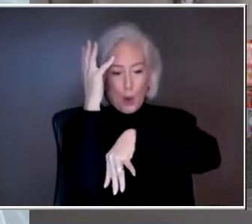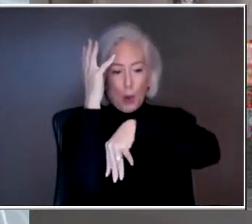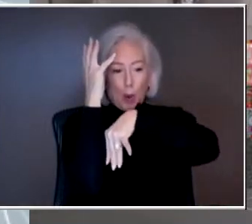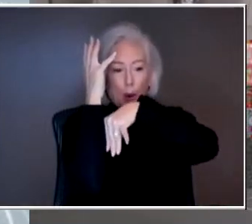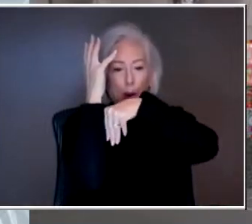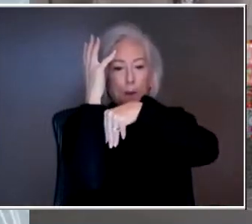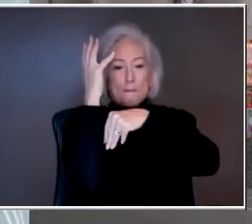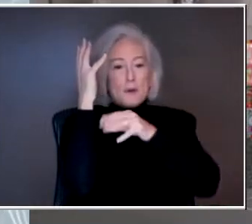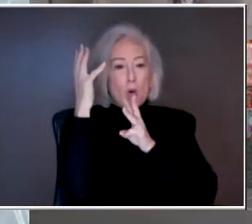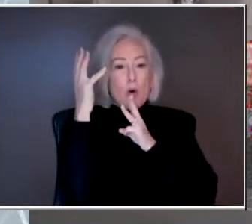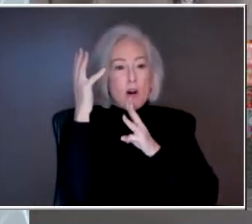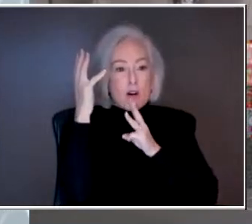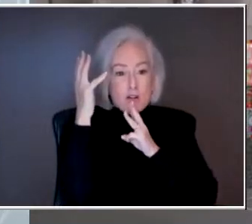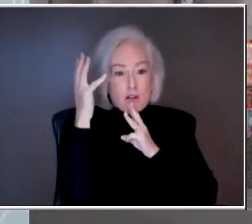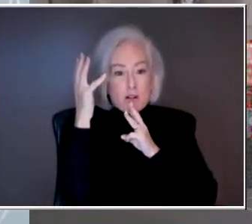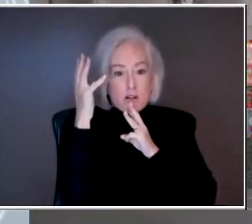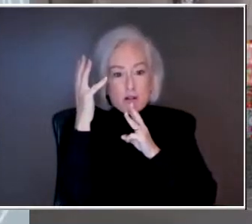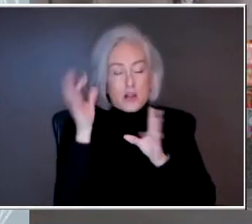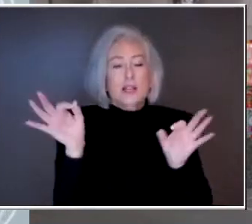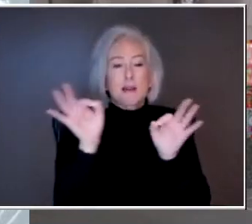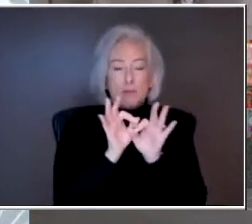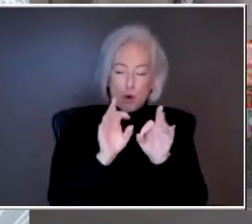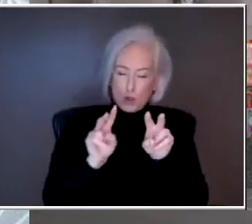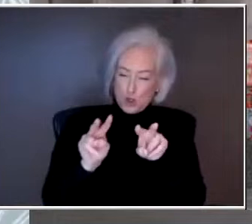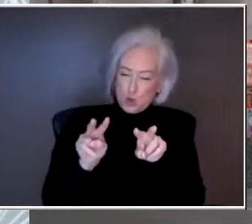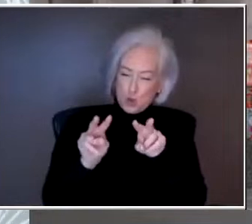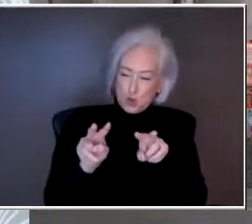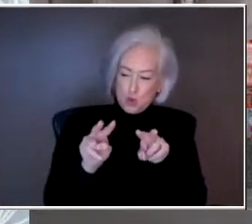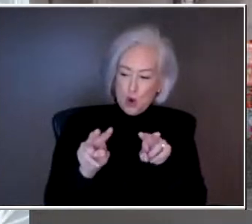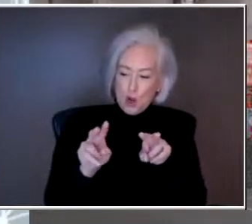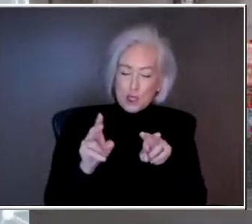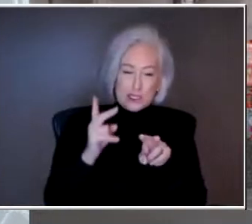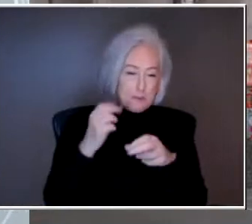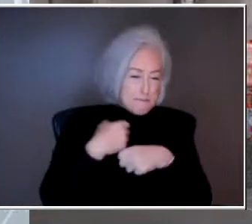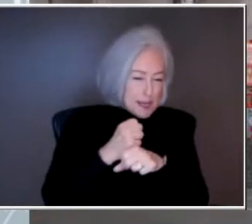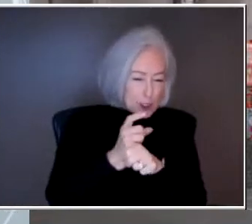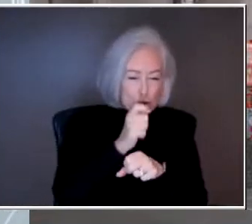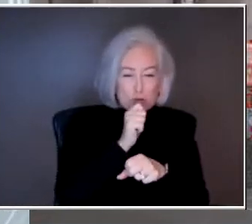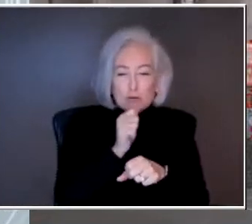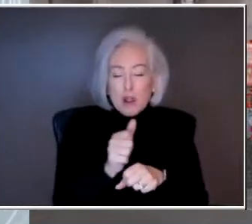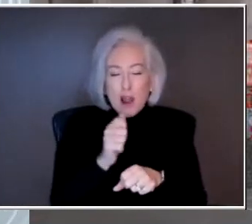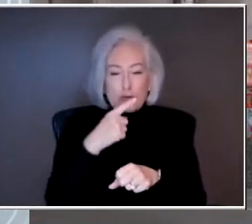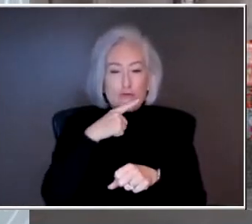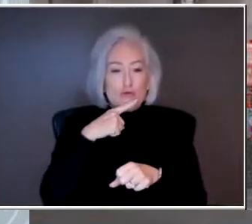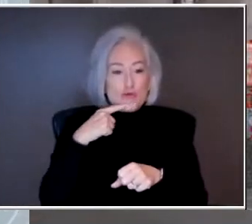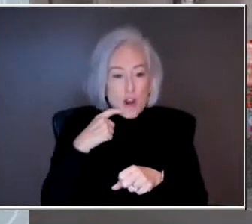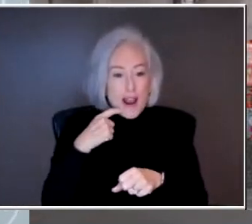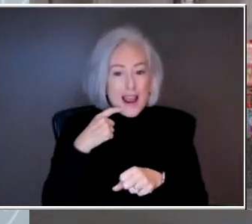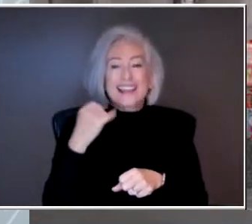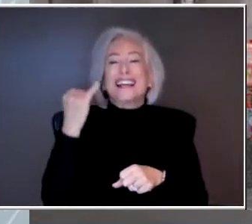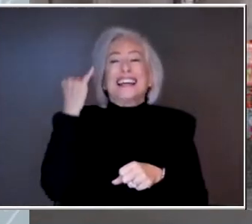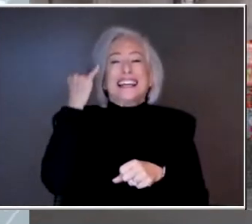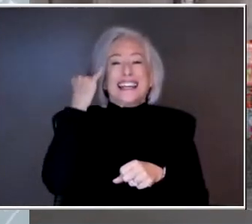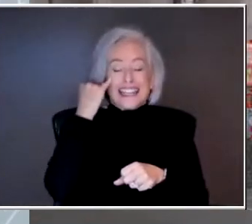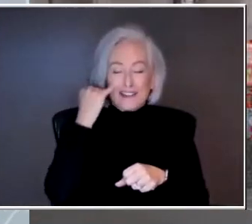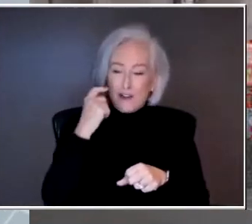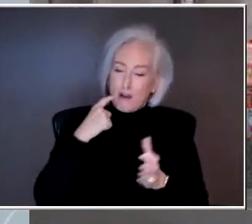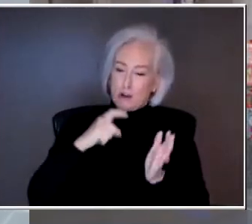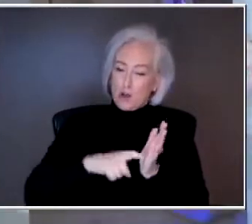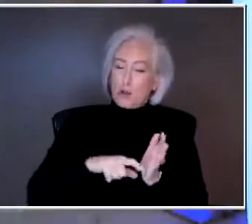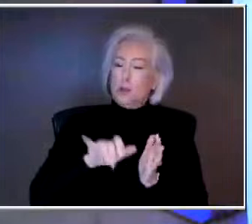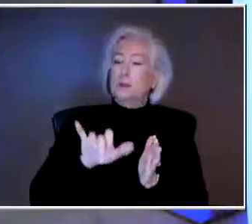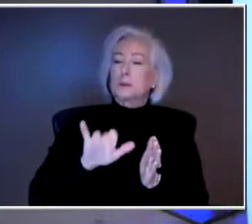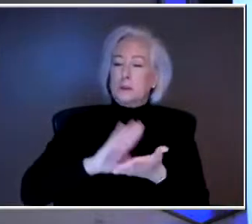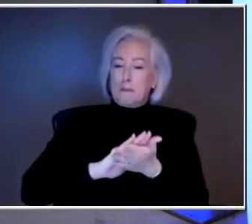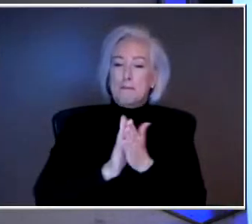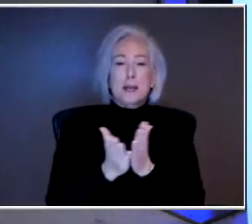so that it isn't drying out. If you see signs of drying, that's the time to stop using electrical lighting and things on it. So what would cause it to